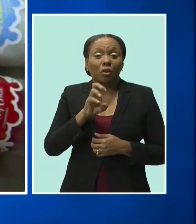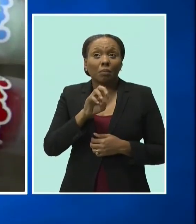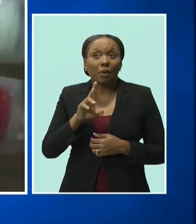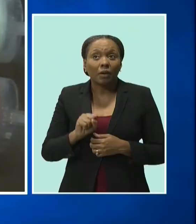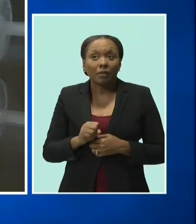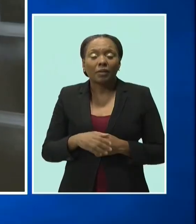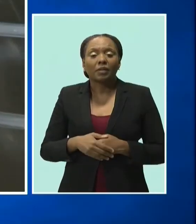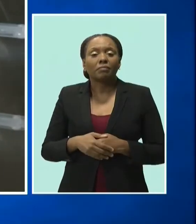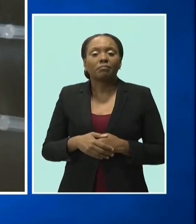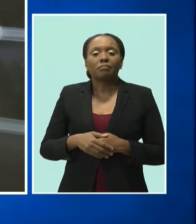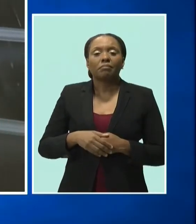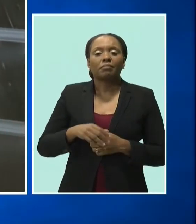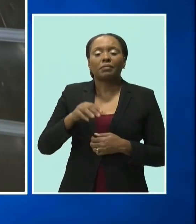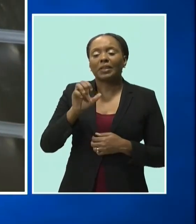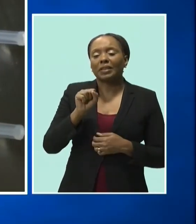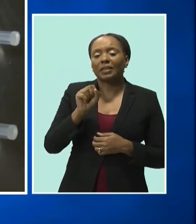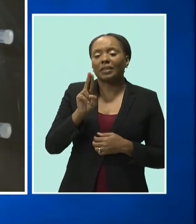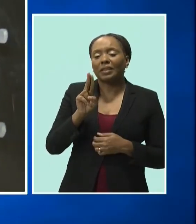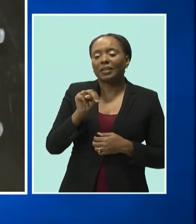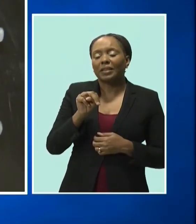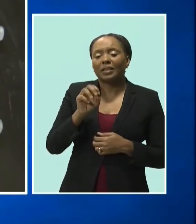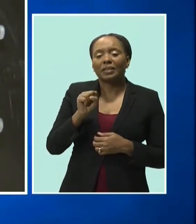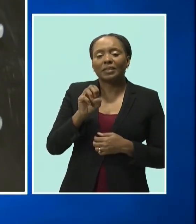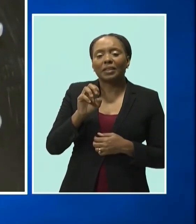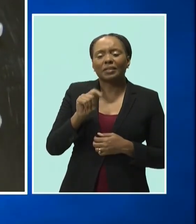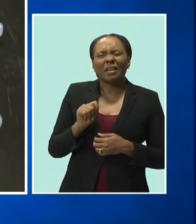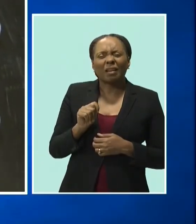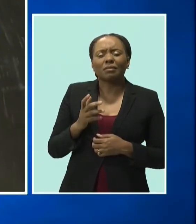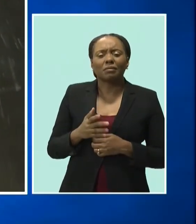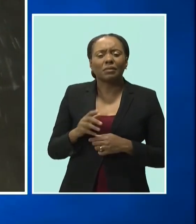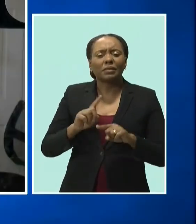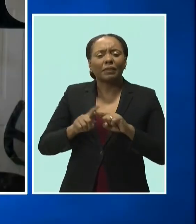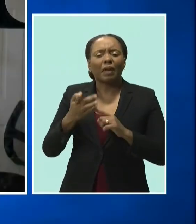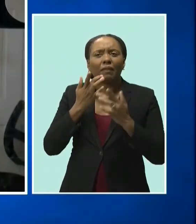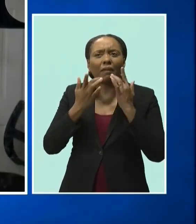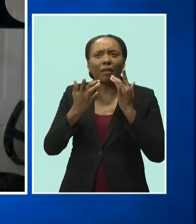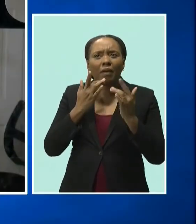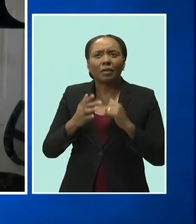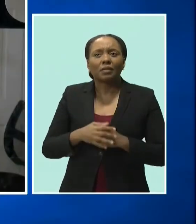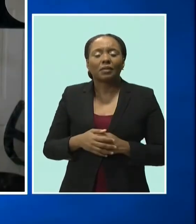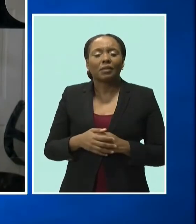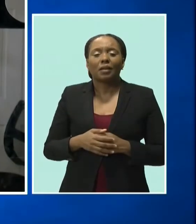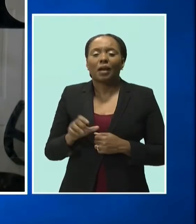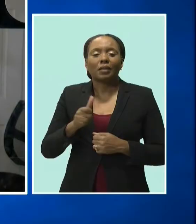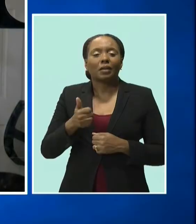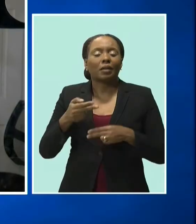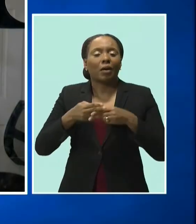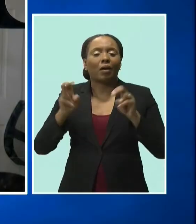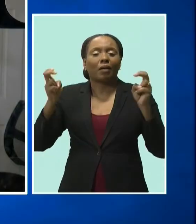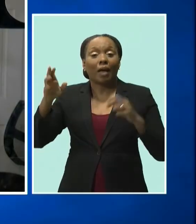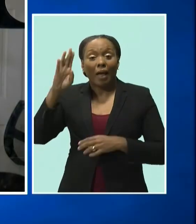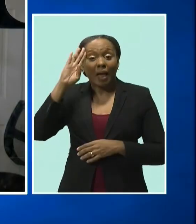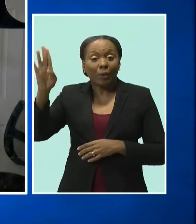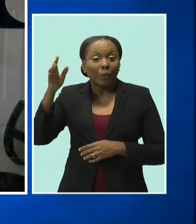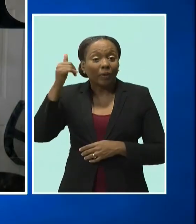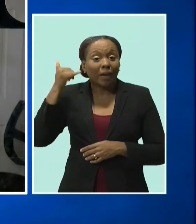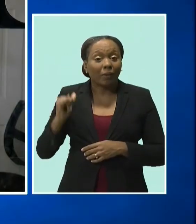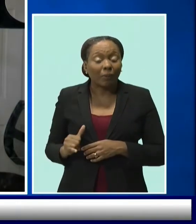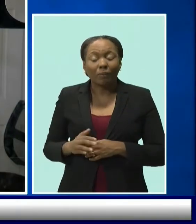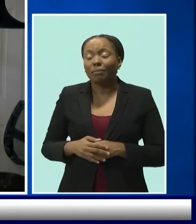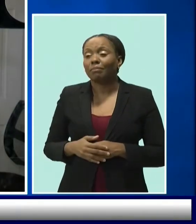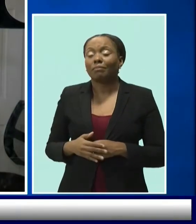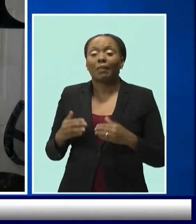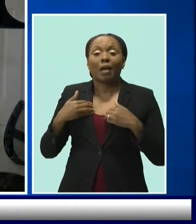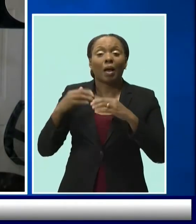called Sunset, which is strawberry, pineapple, and mango. There is one called Hello Yellow, which is mango and it